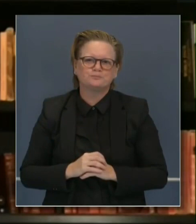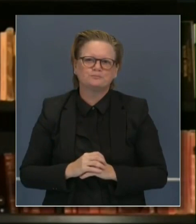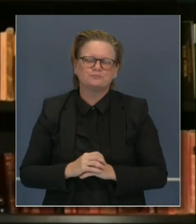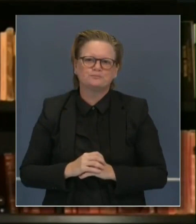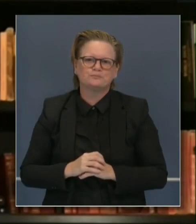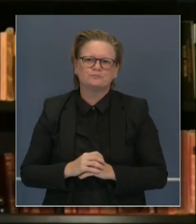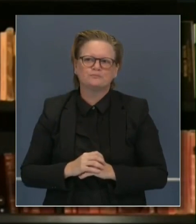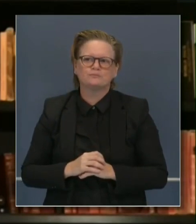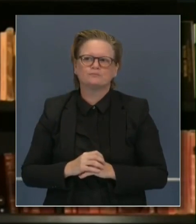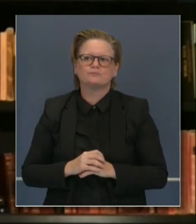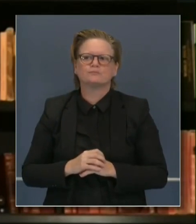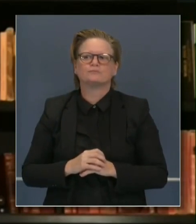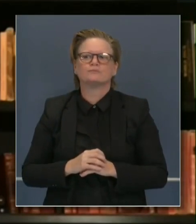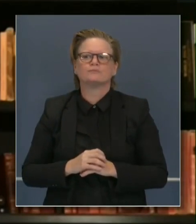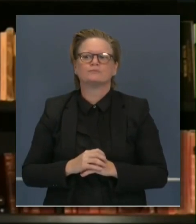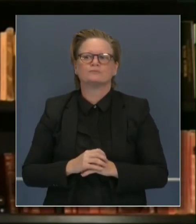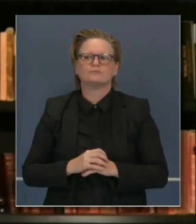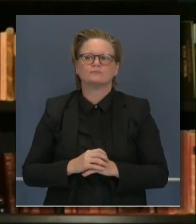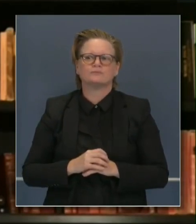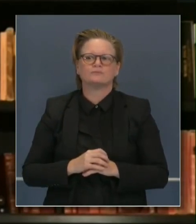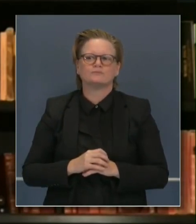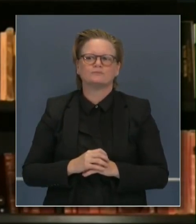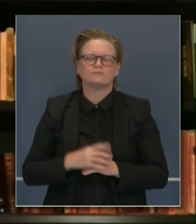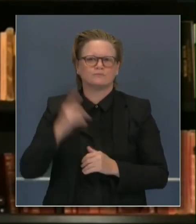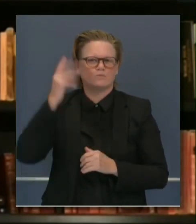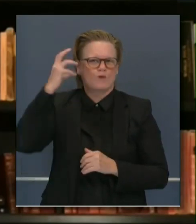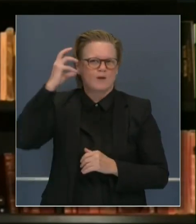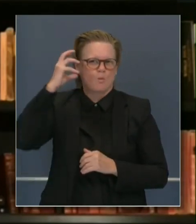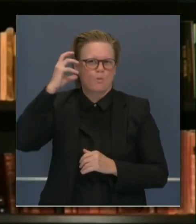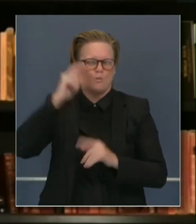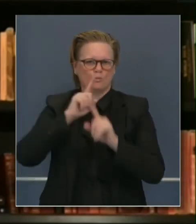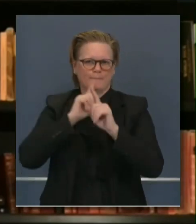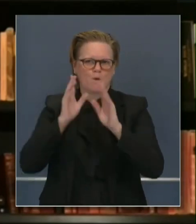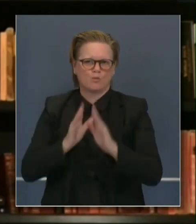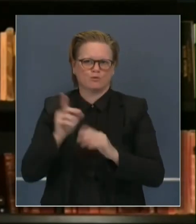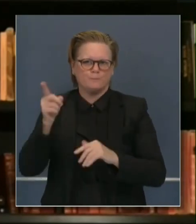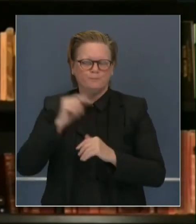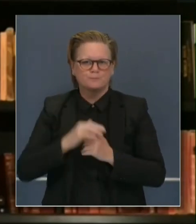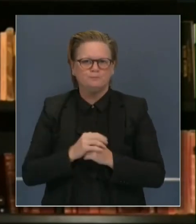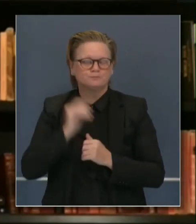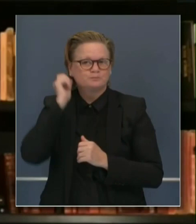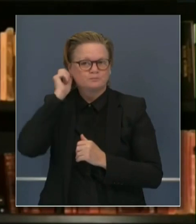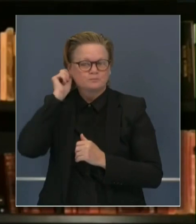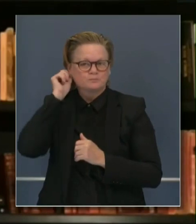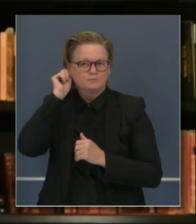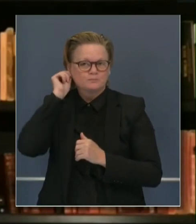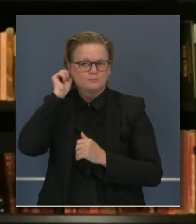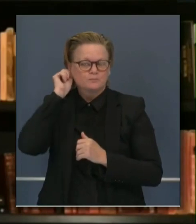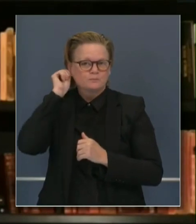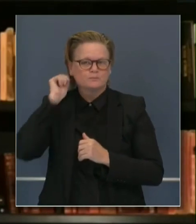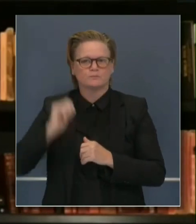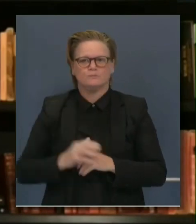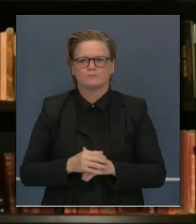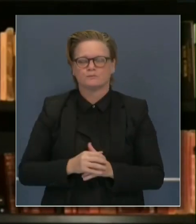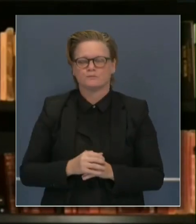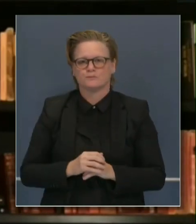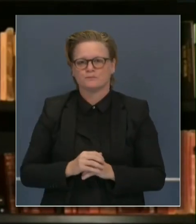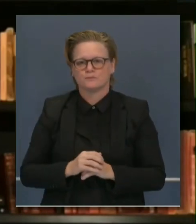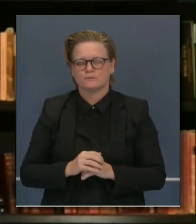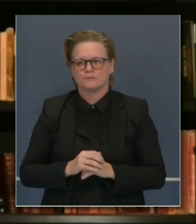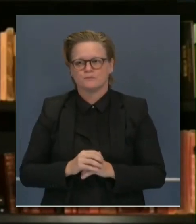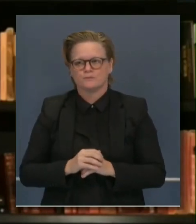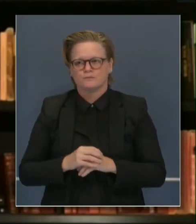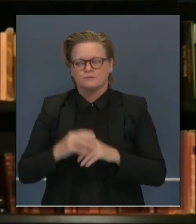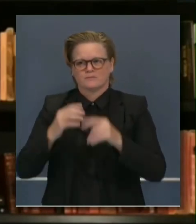Doug Sovereign, KCBS Radio. Hi, Governor. Since you instituted the overnight curfew 2 weeks